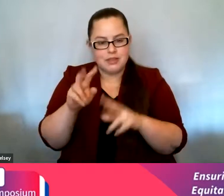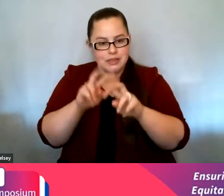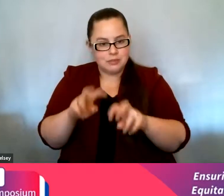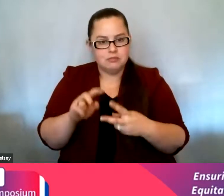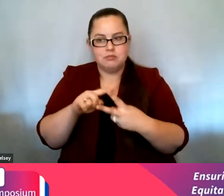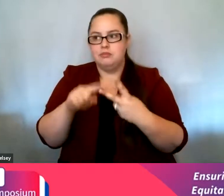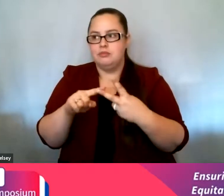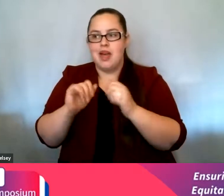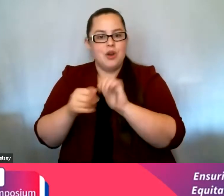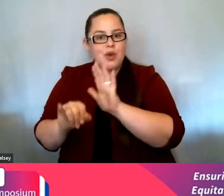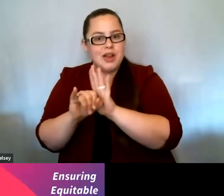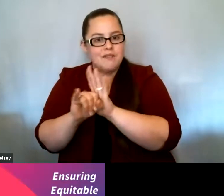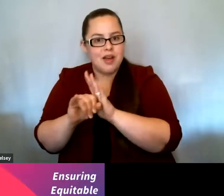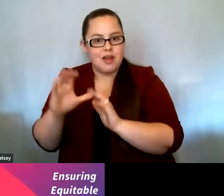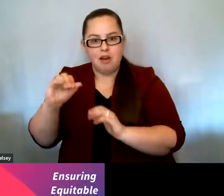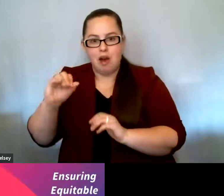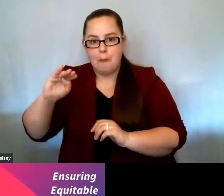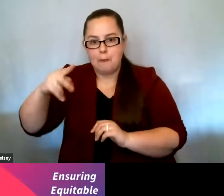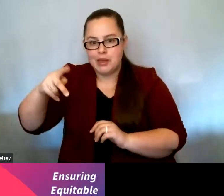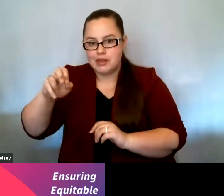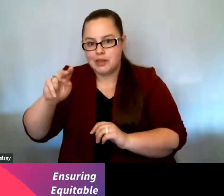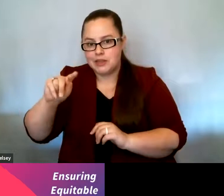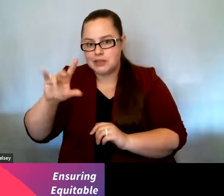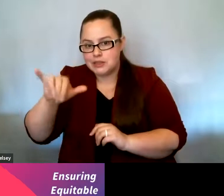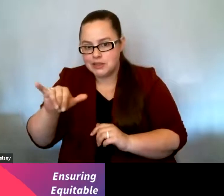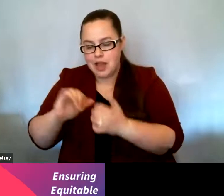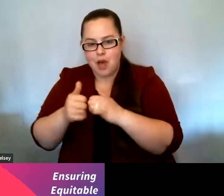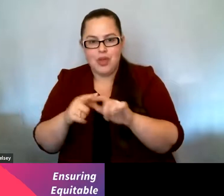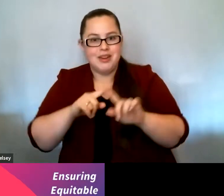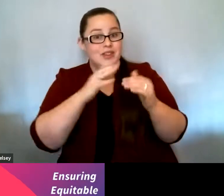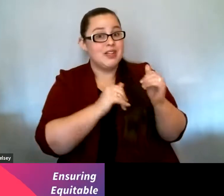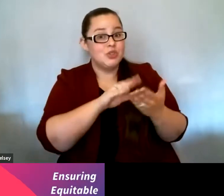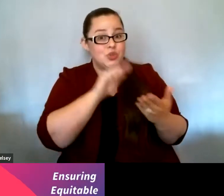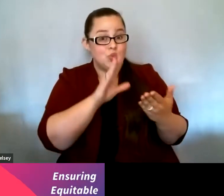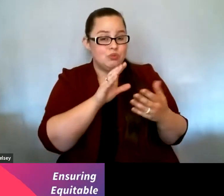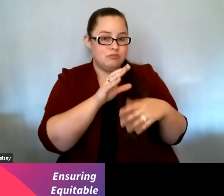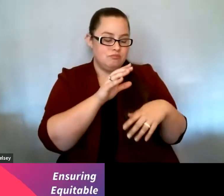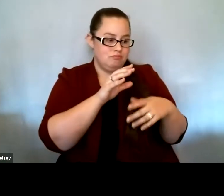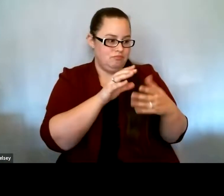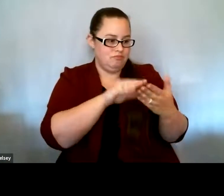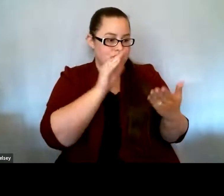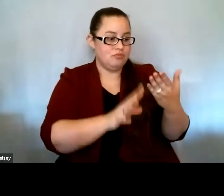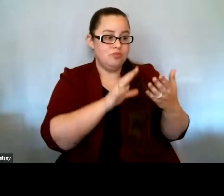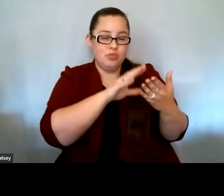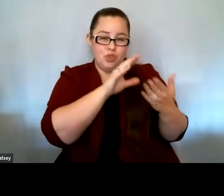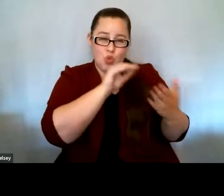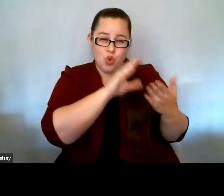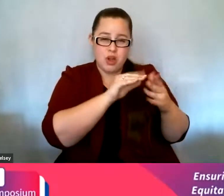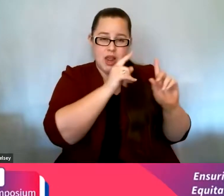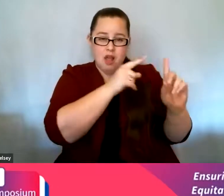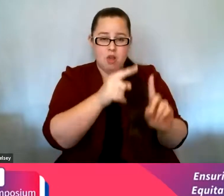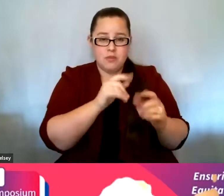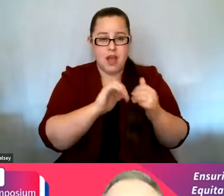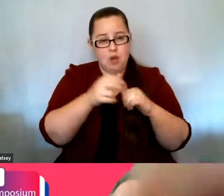competencies? How is that different from or similar to our student learning outcomes? And how do we transition from SLOs to